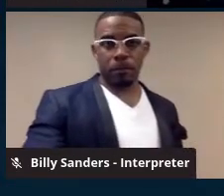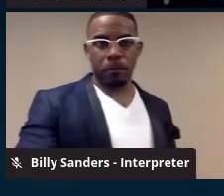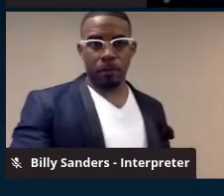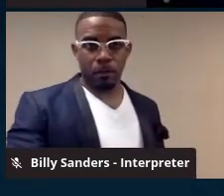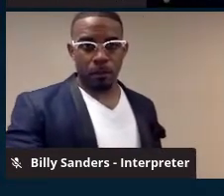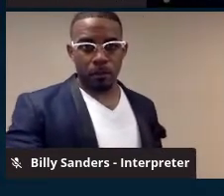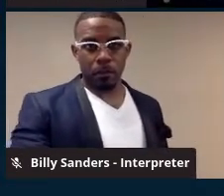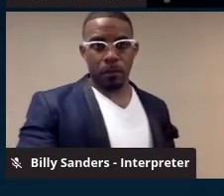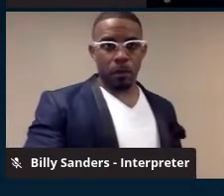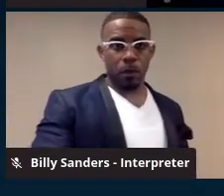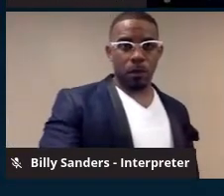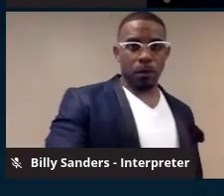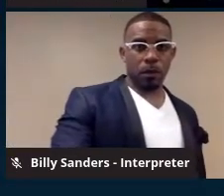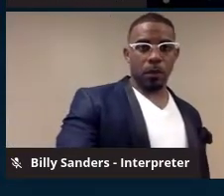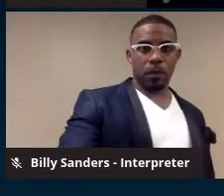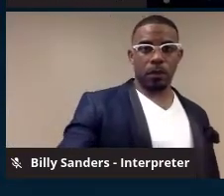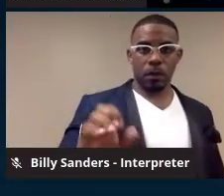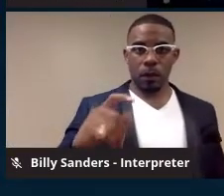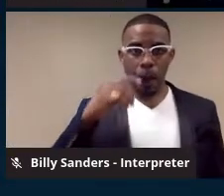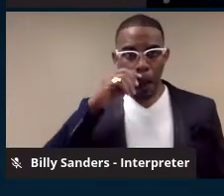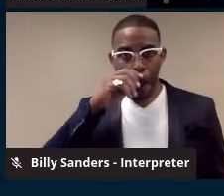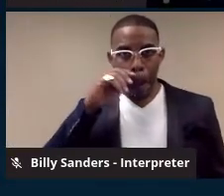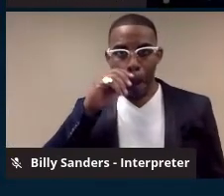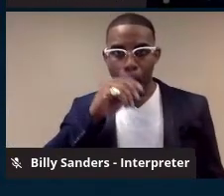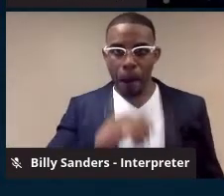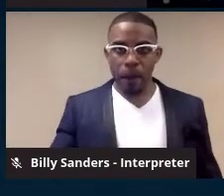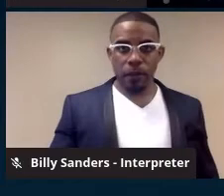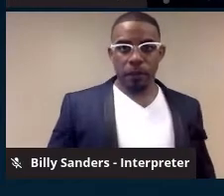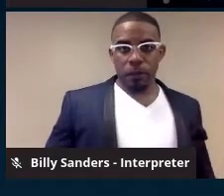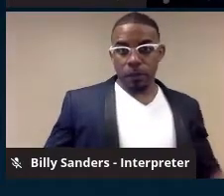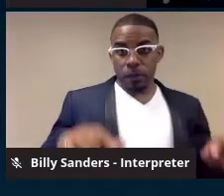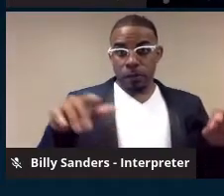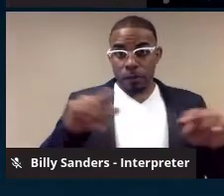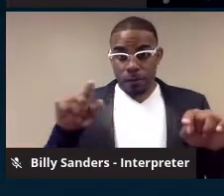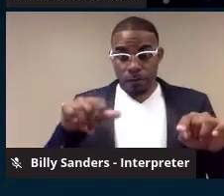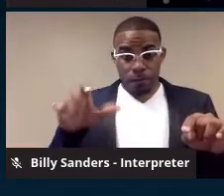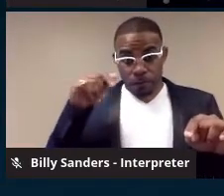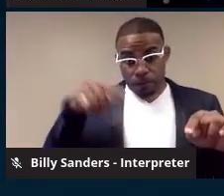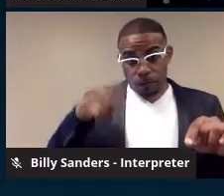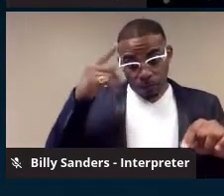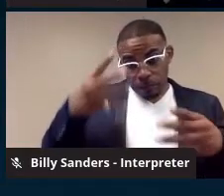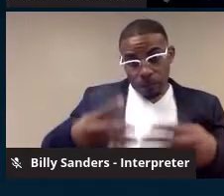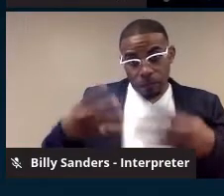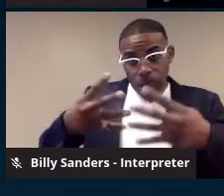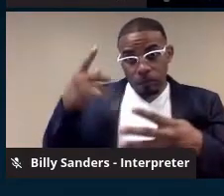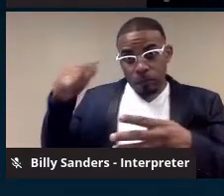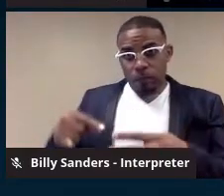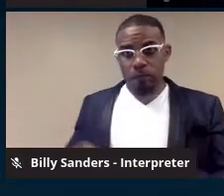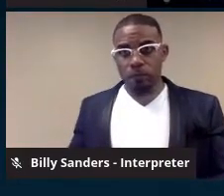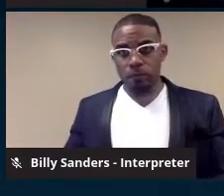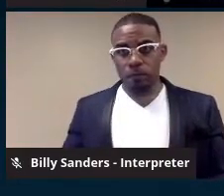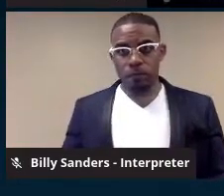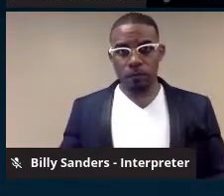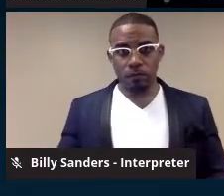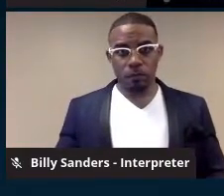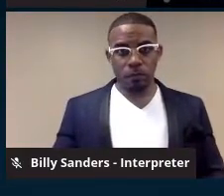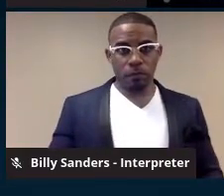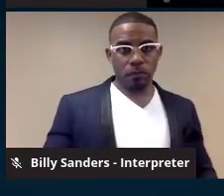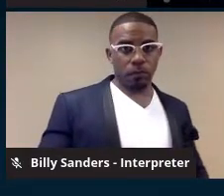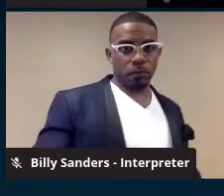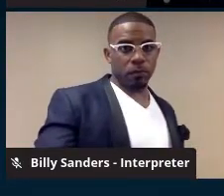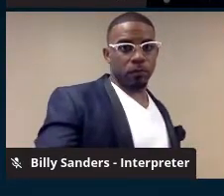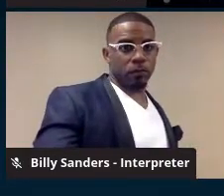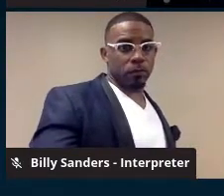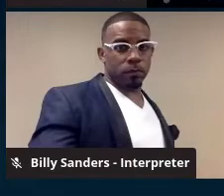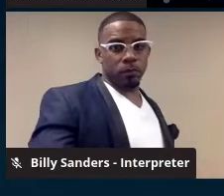to it. And how that data gets populated is from this code here. So what I have is